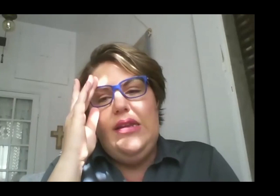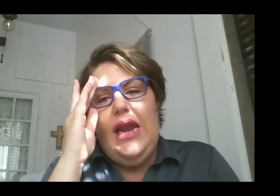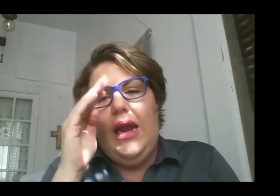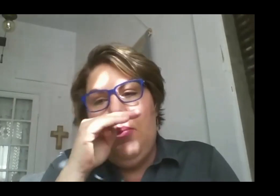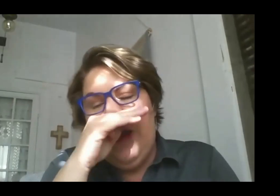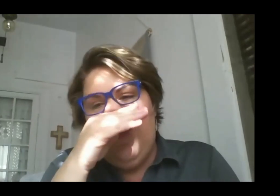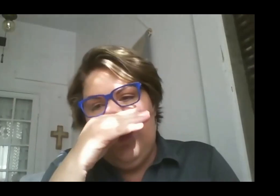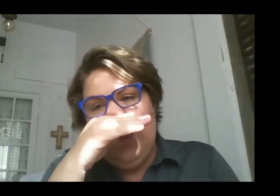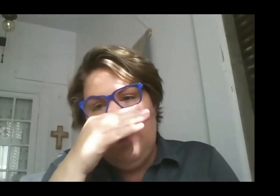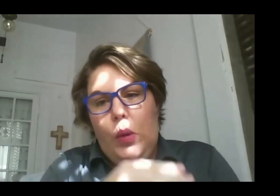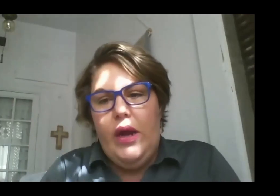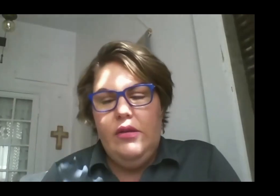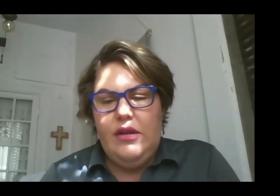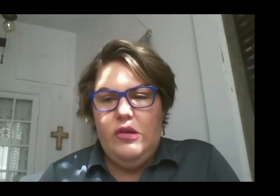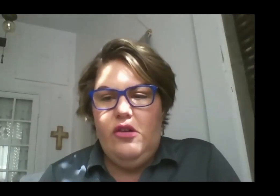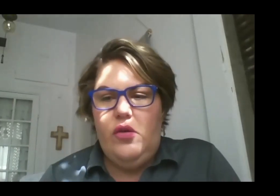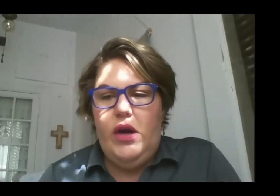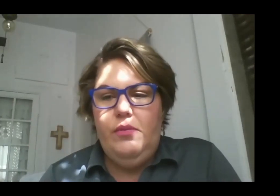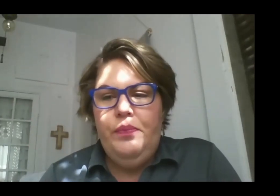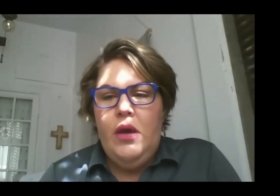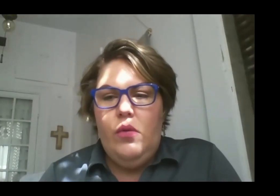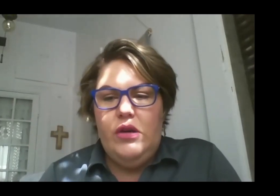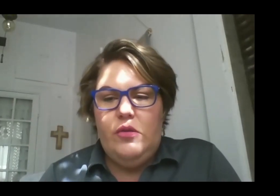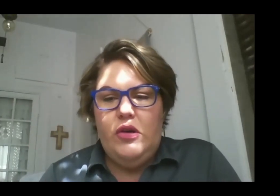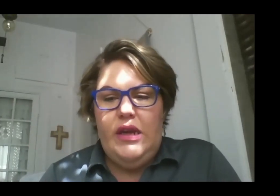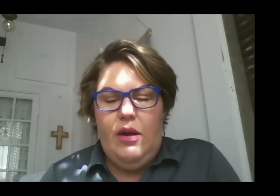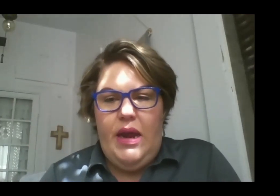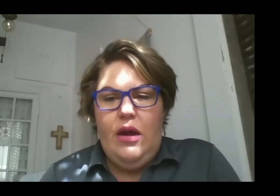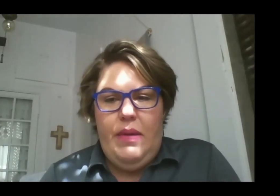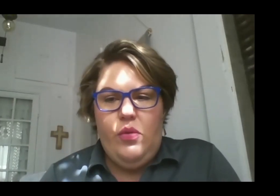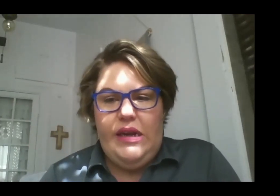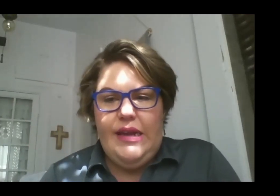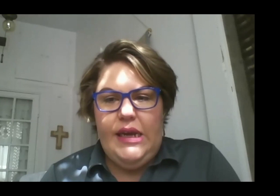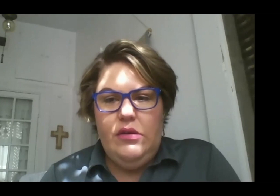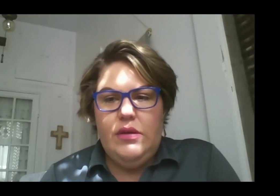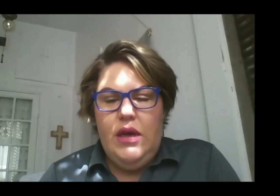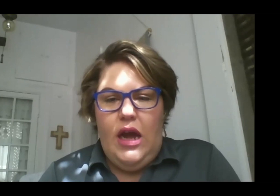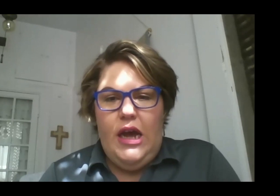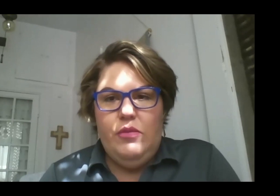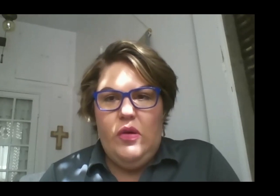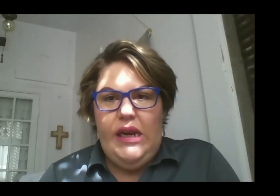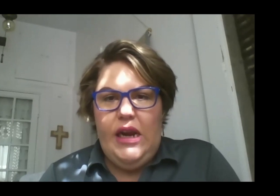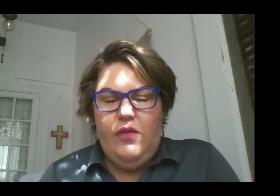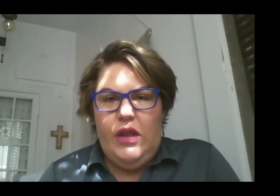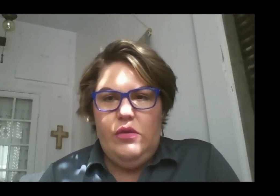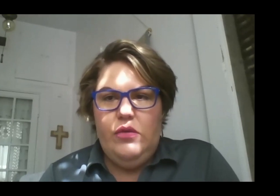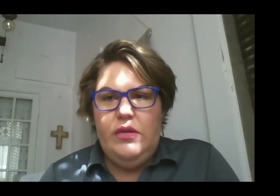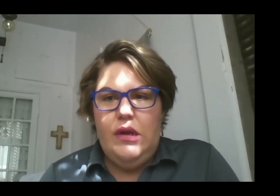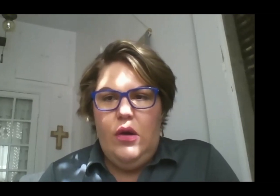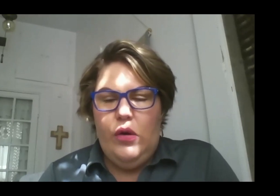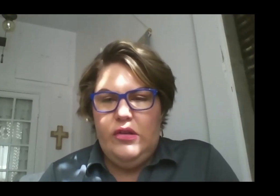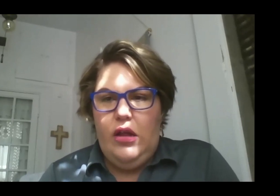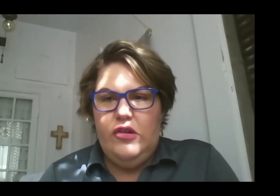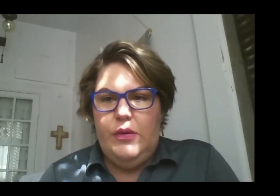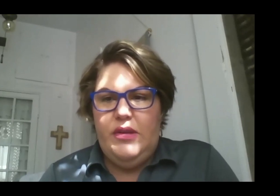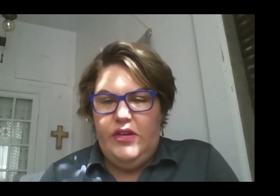aid today, but for summer session one, we're dispersing it on May 22nd. So any kind of loans